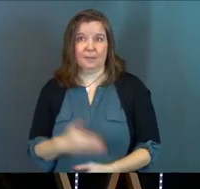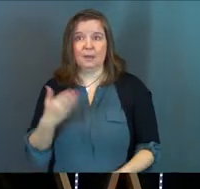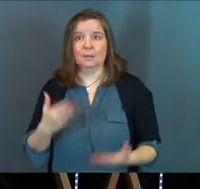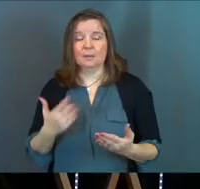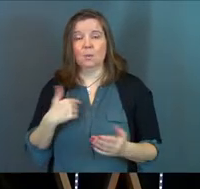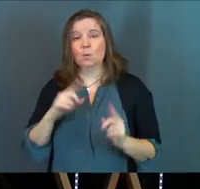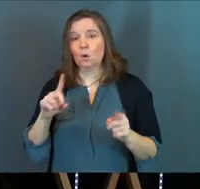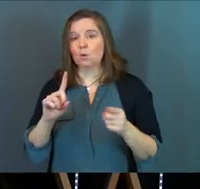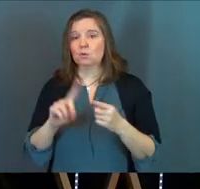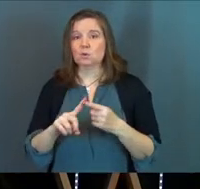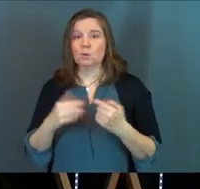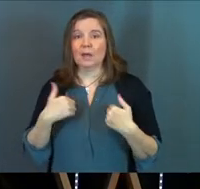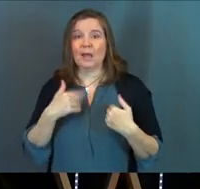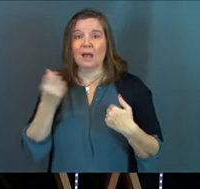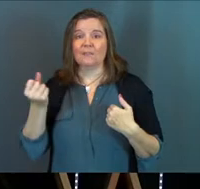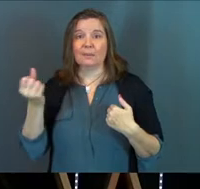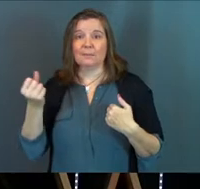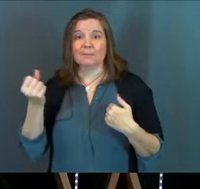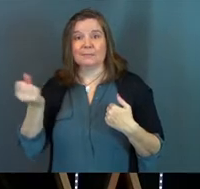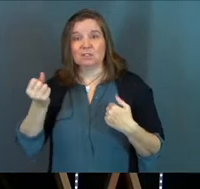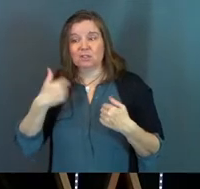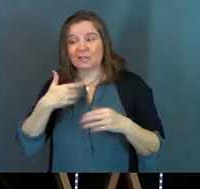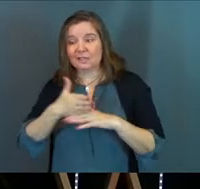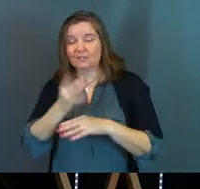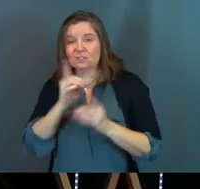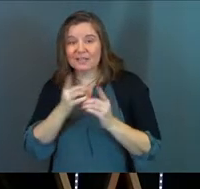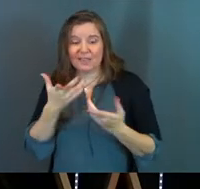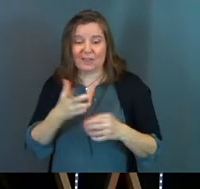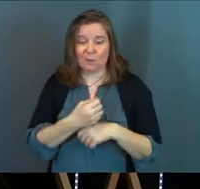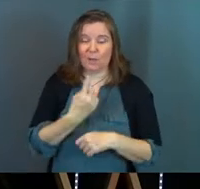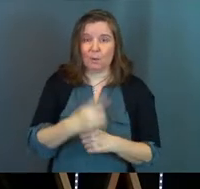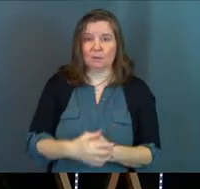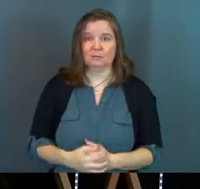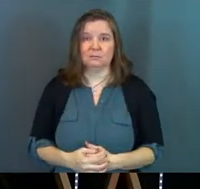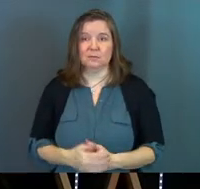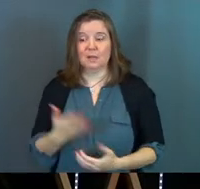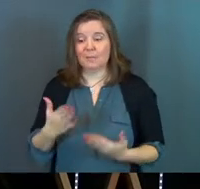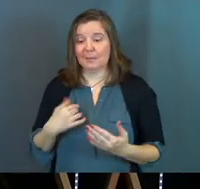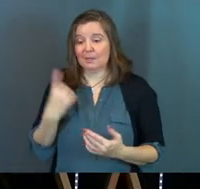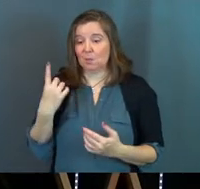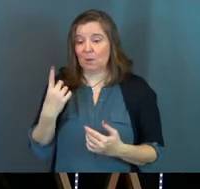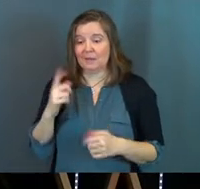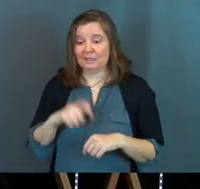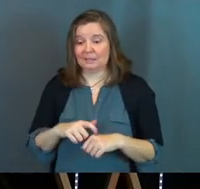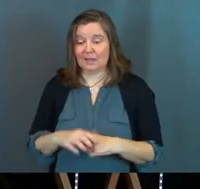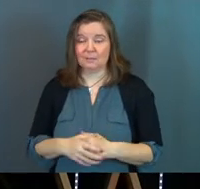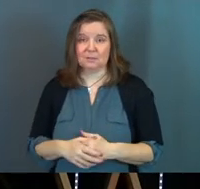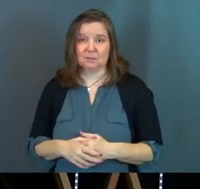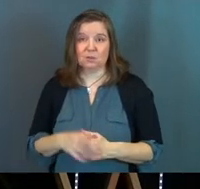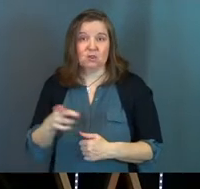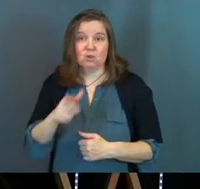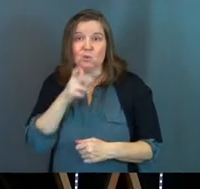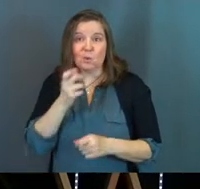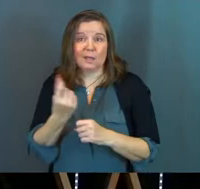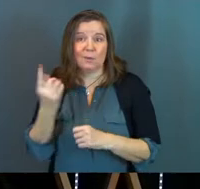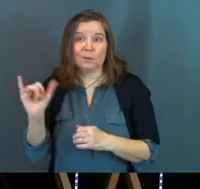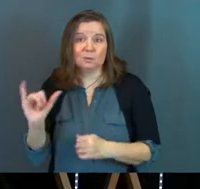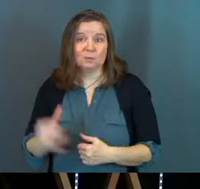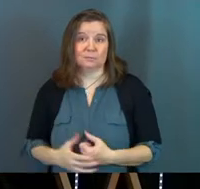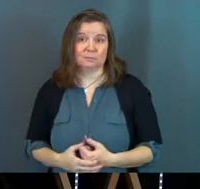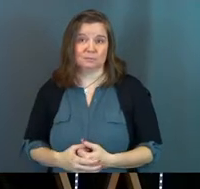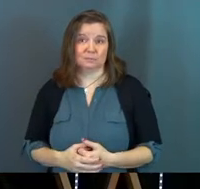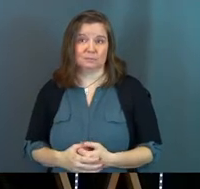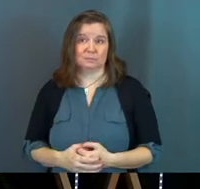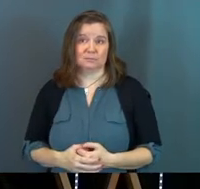And maybe we're going to have milkshakes after dinner and they don't get one. And maybe just one of these times, you don't get a milkshake